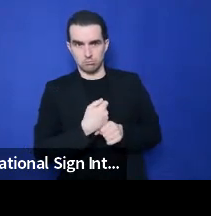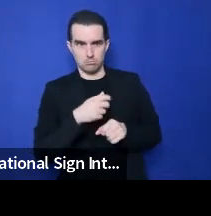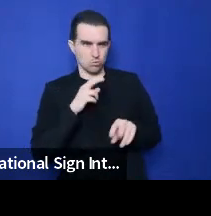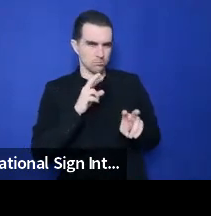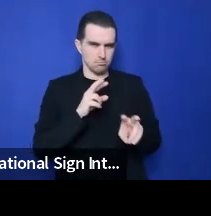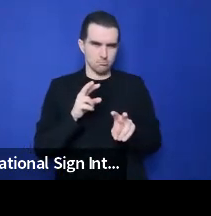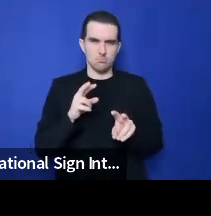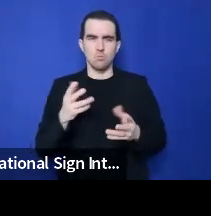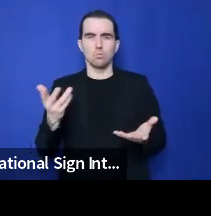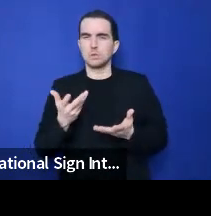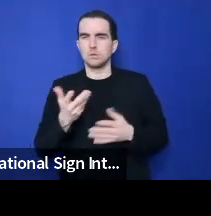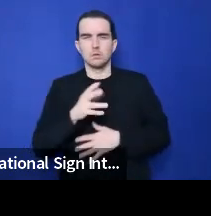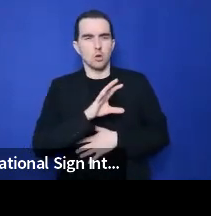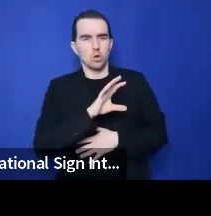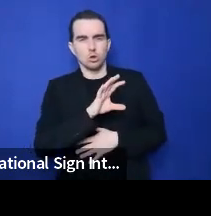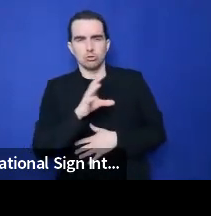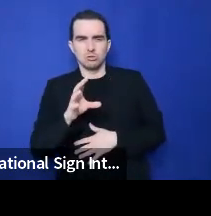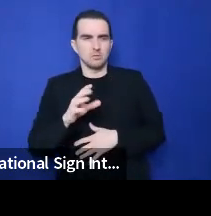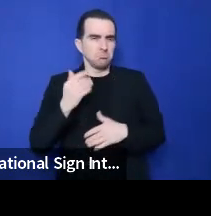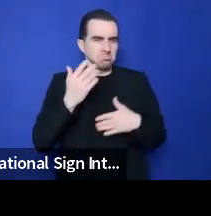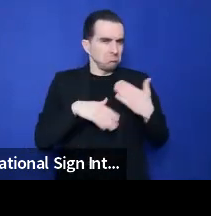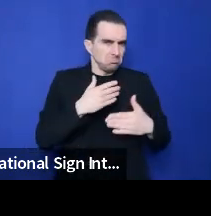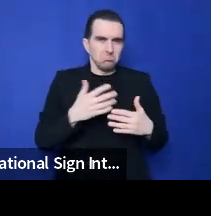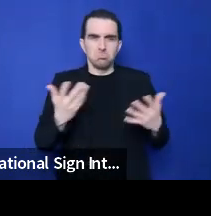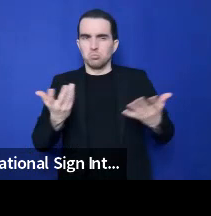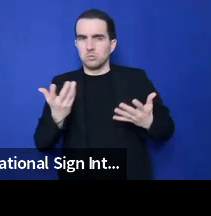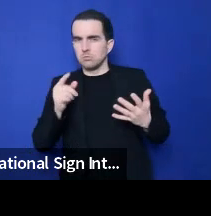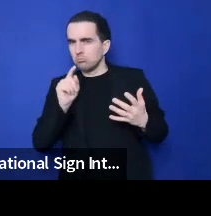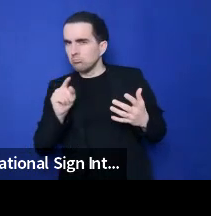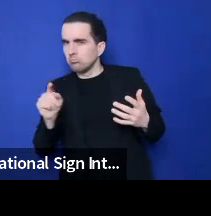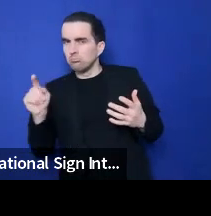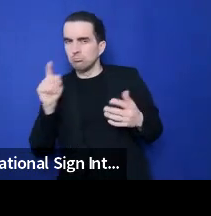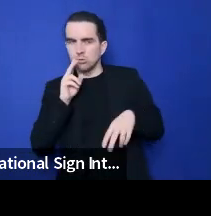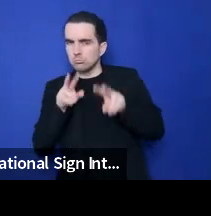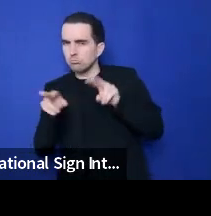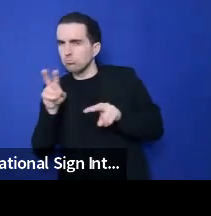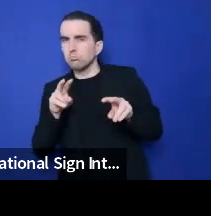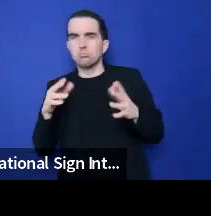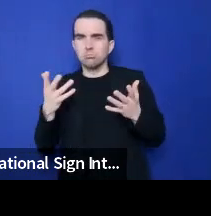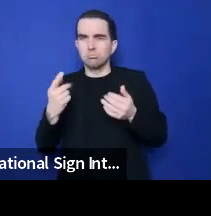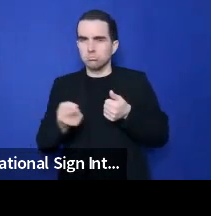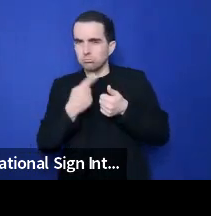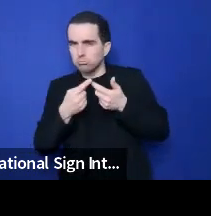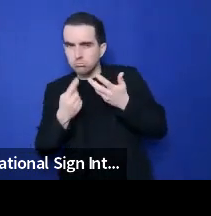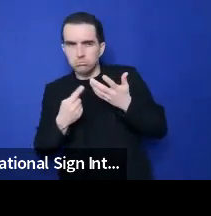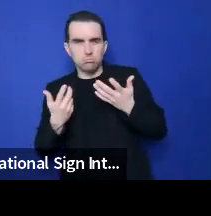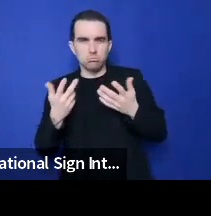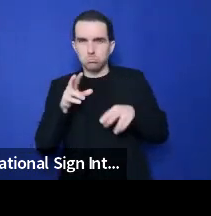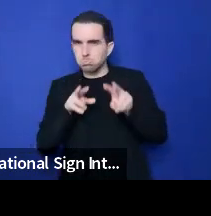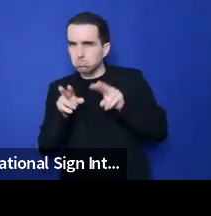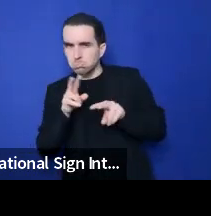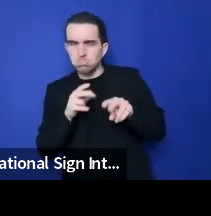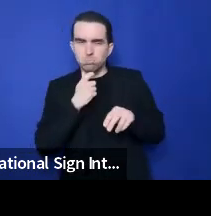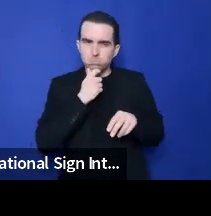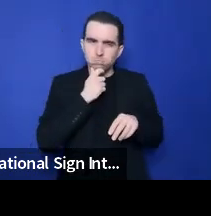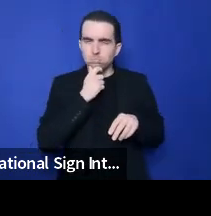today. And we have looked at how disability assessment have been used during